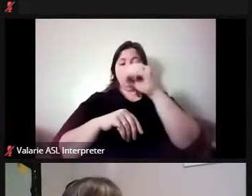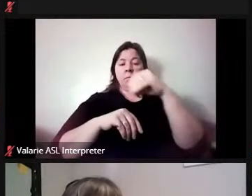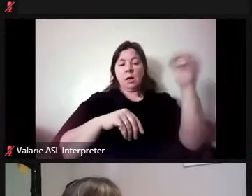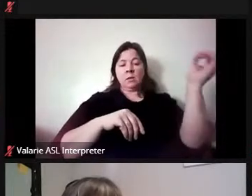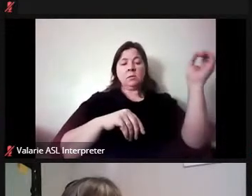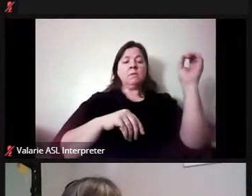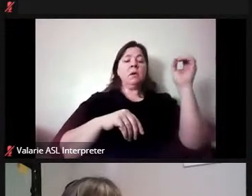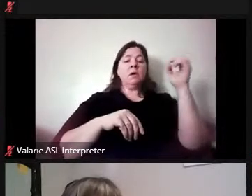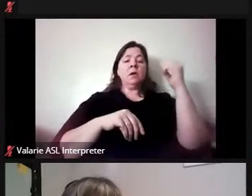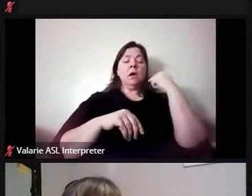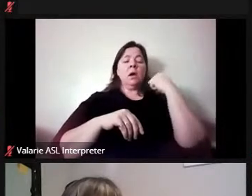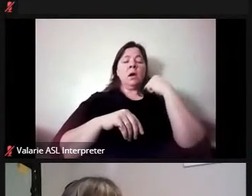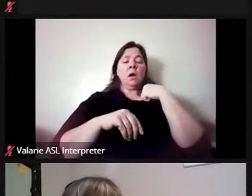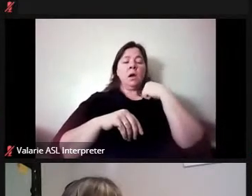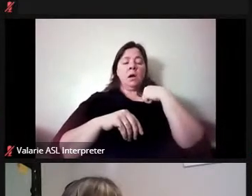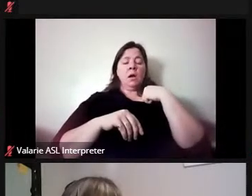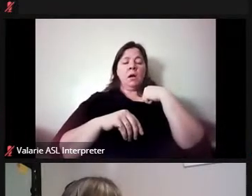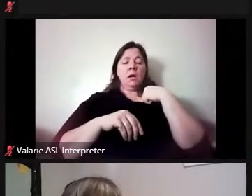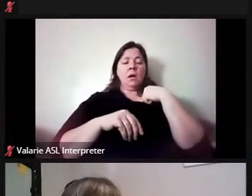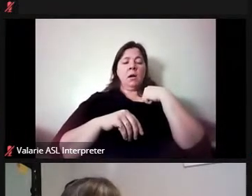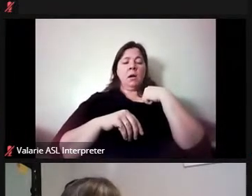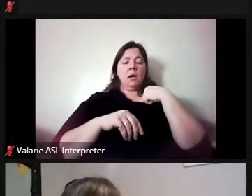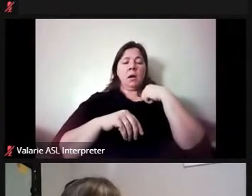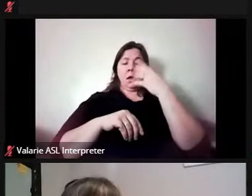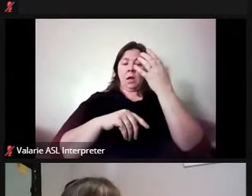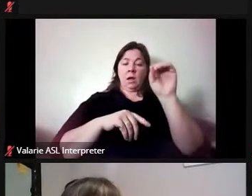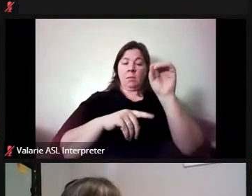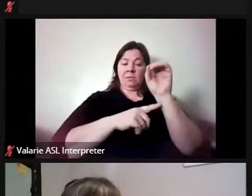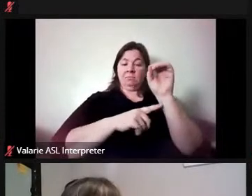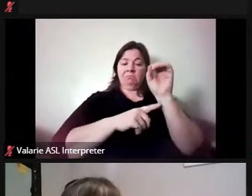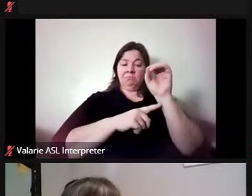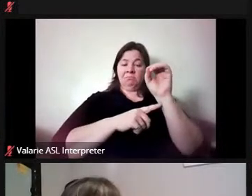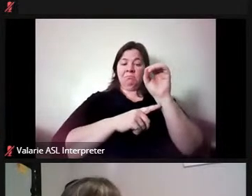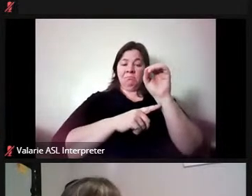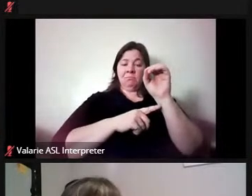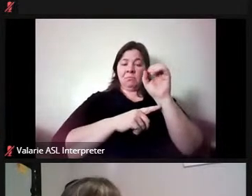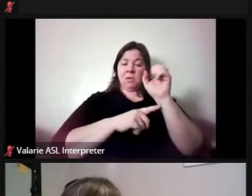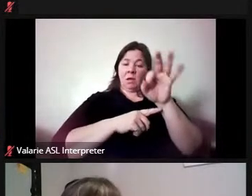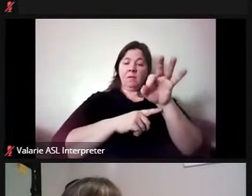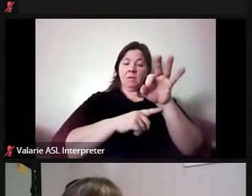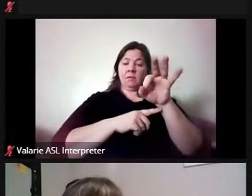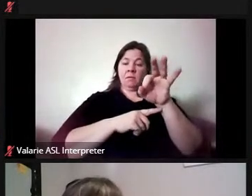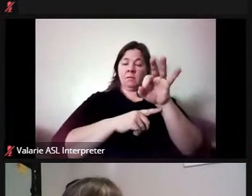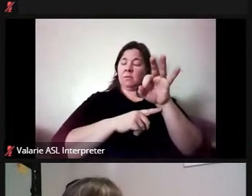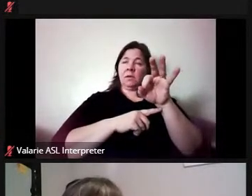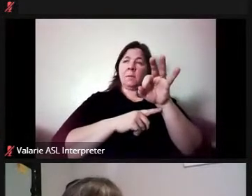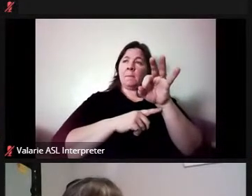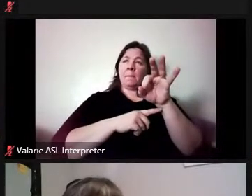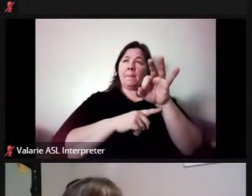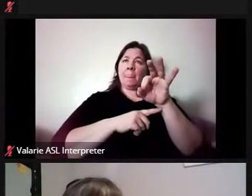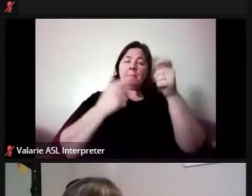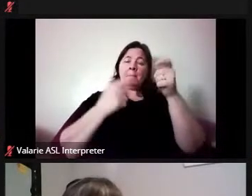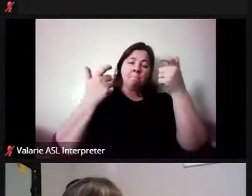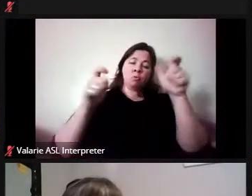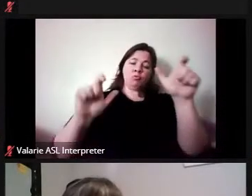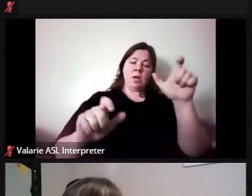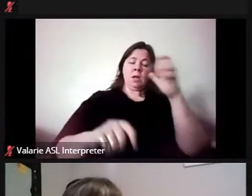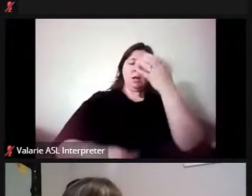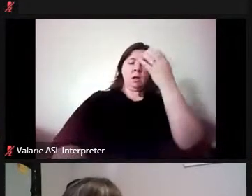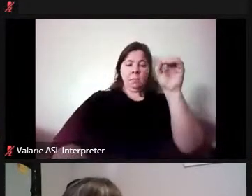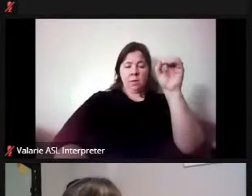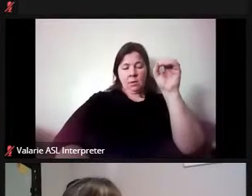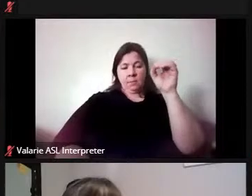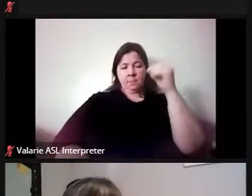is a company of such a great company,